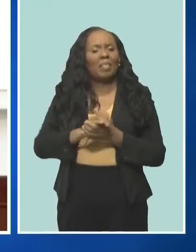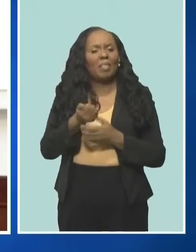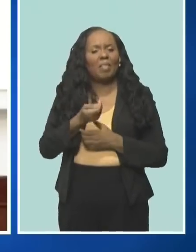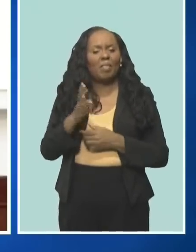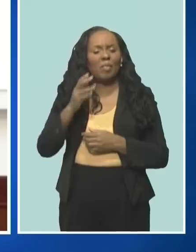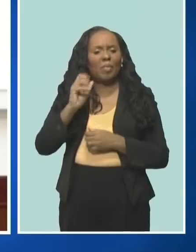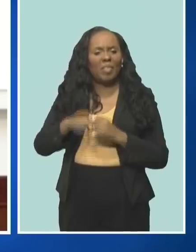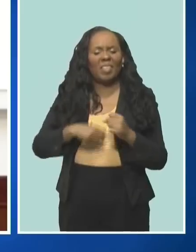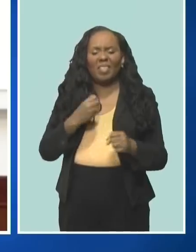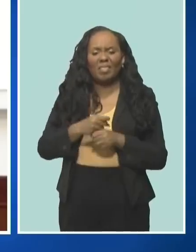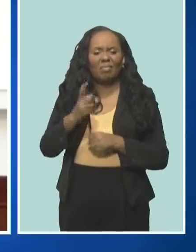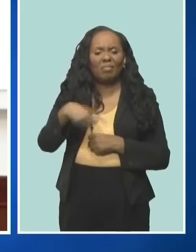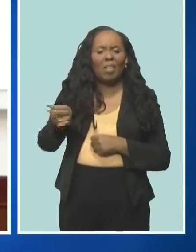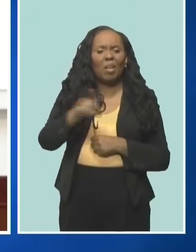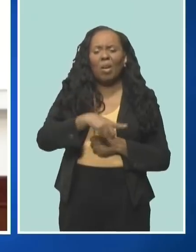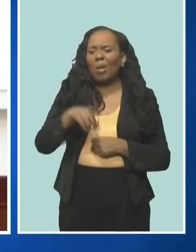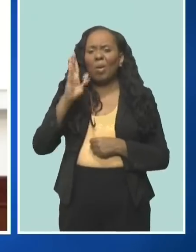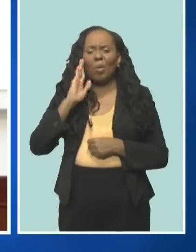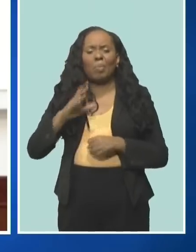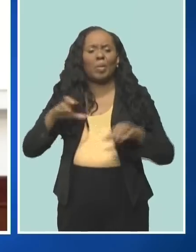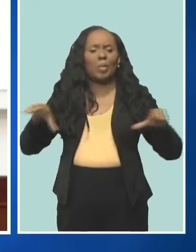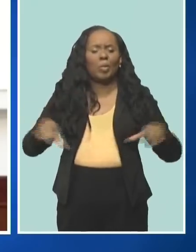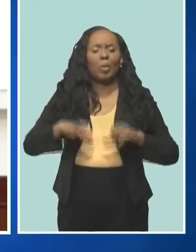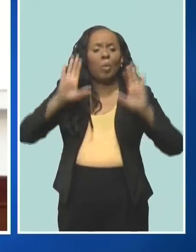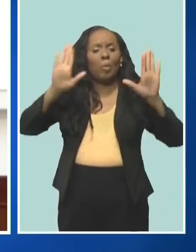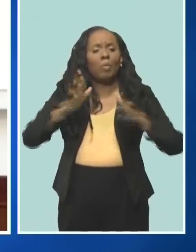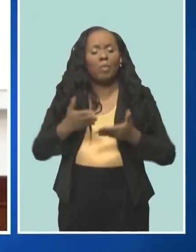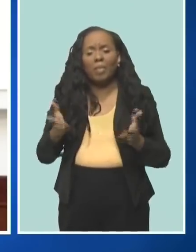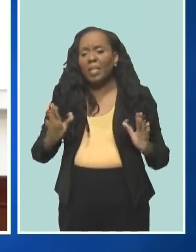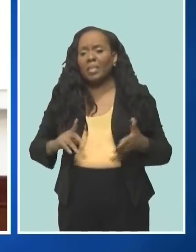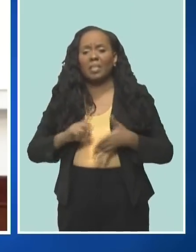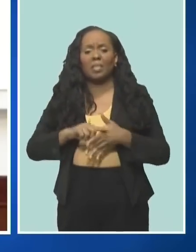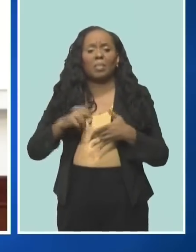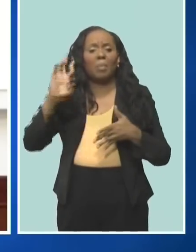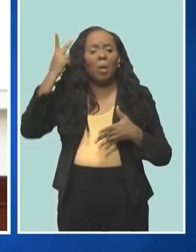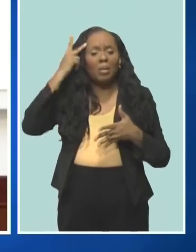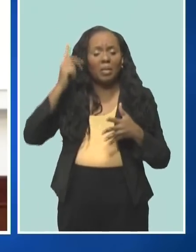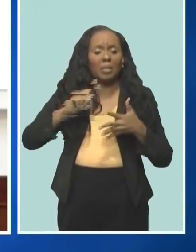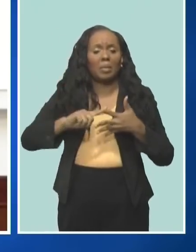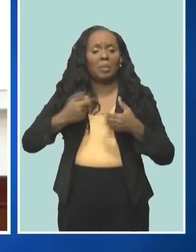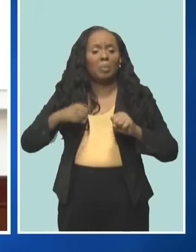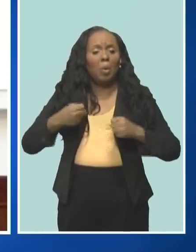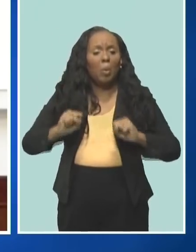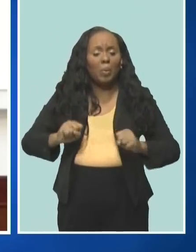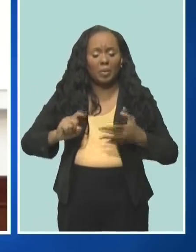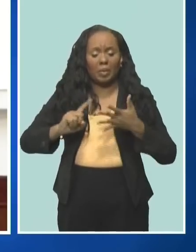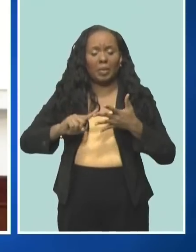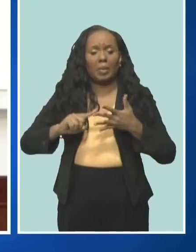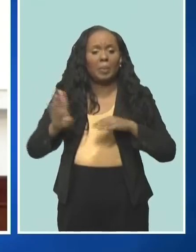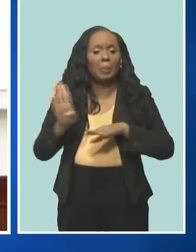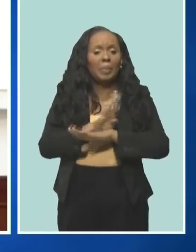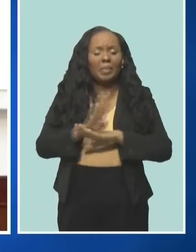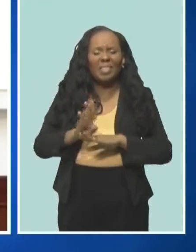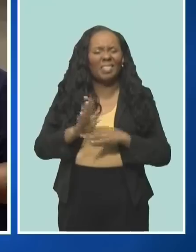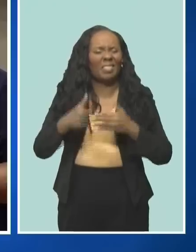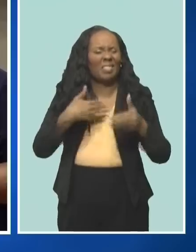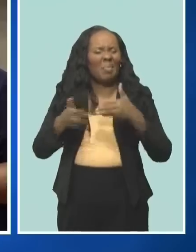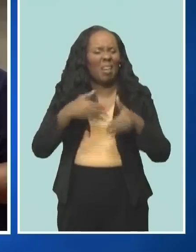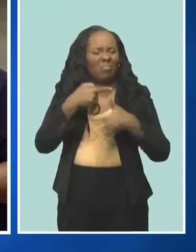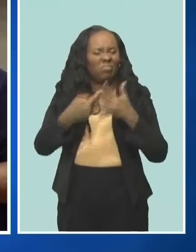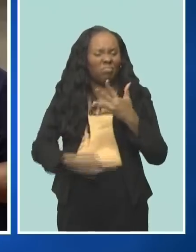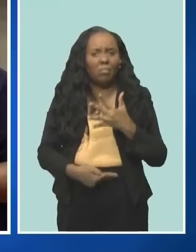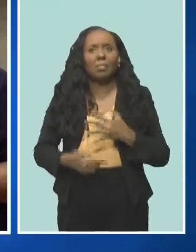be doing different things, great things, whether it be in politics, whether it be in sports, whether it be in business, whether it be in, you name it.